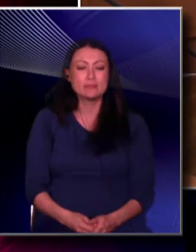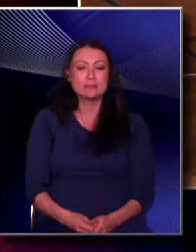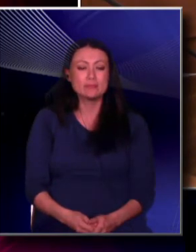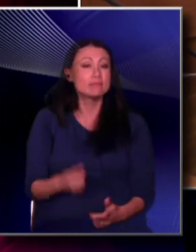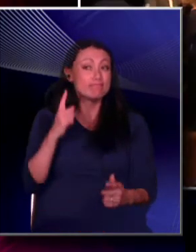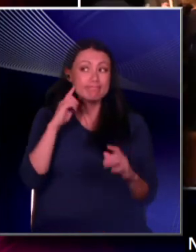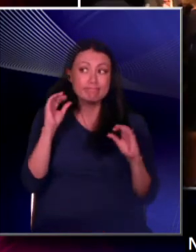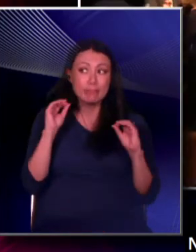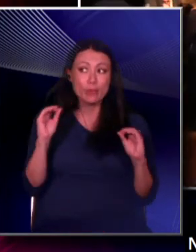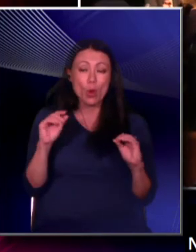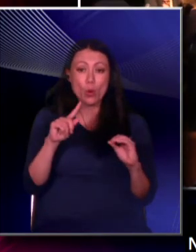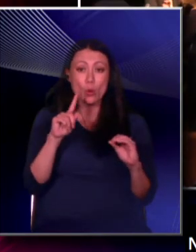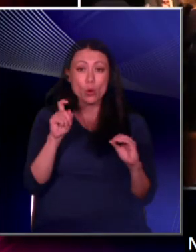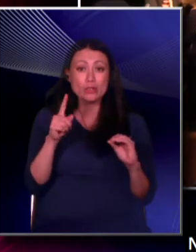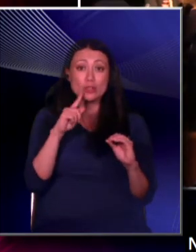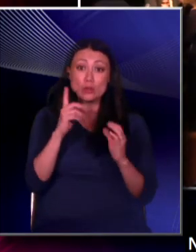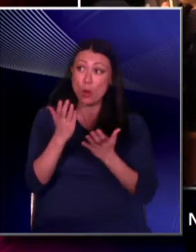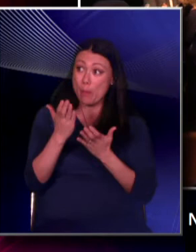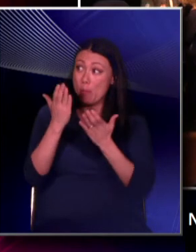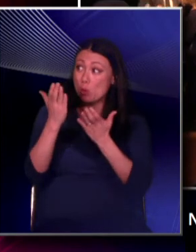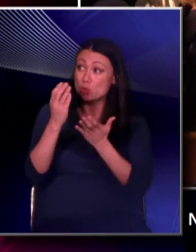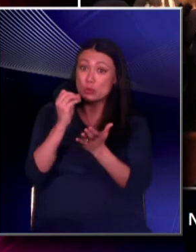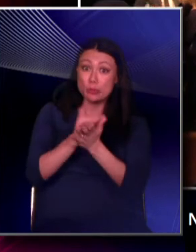Hearing none, entertain a motion to approve.